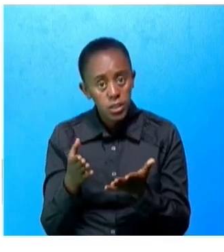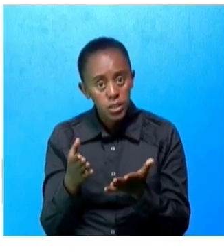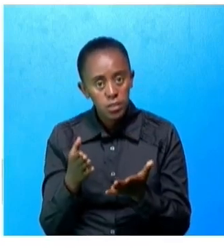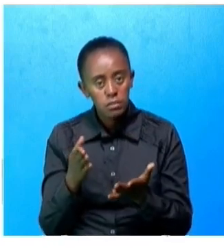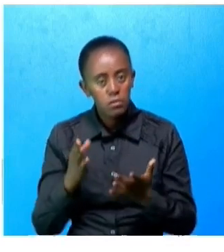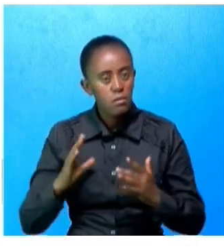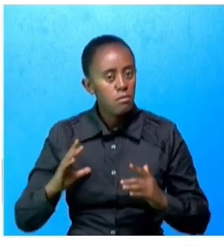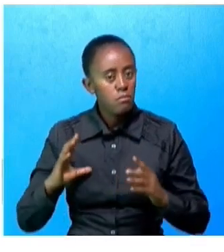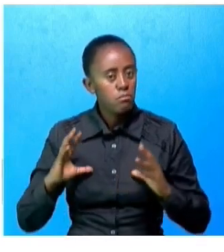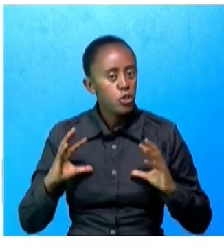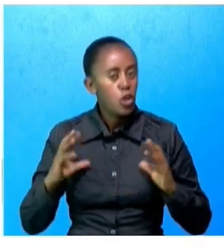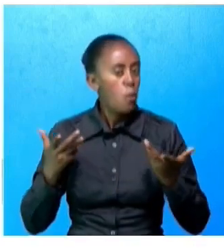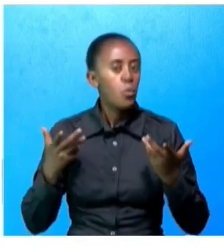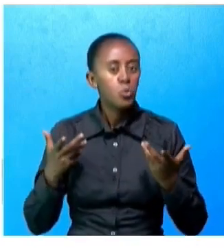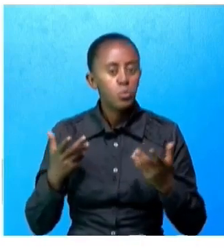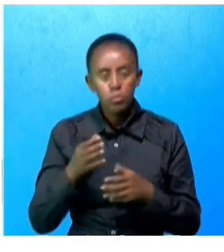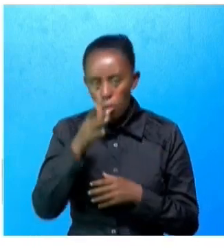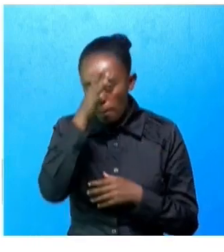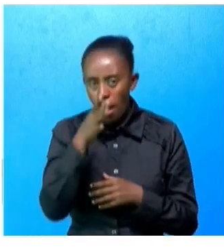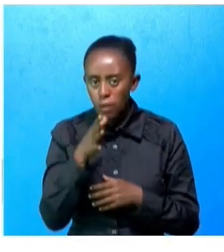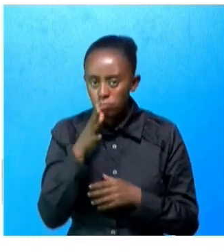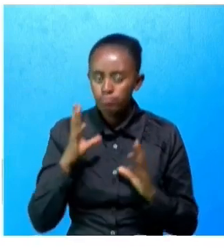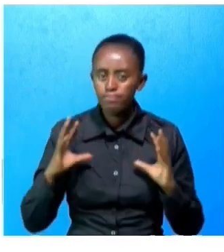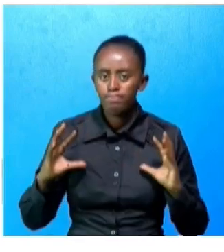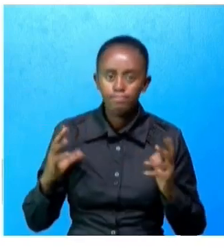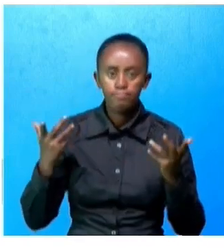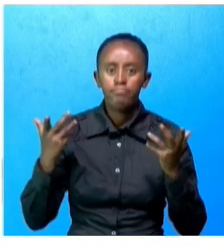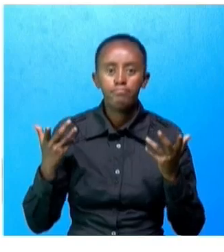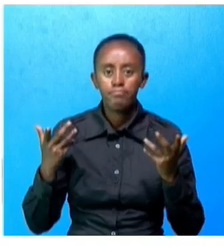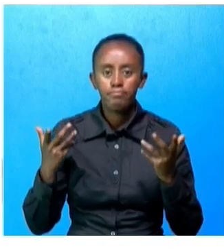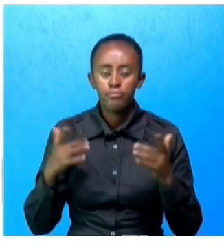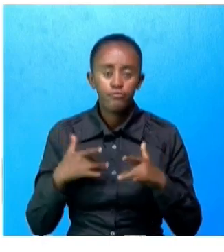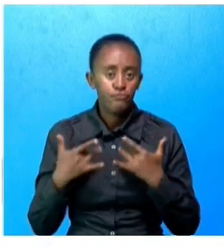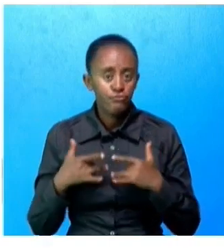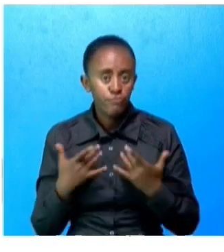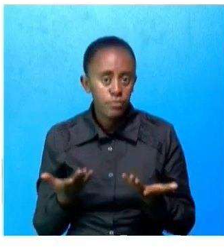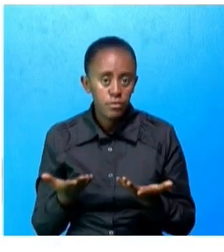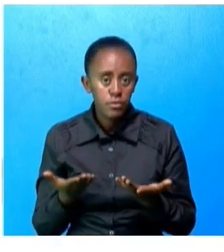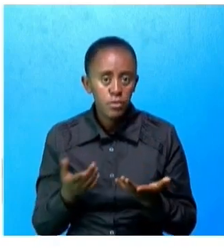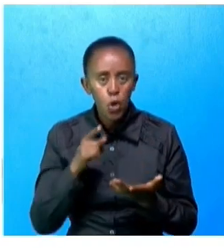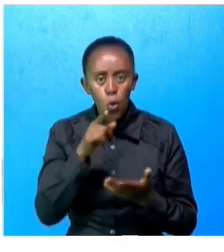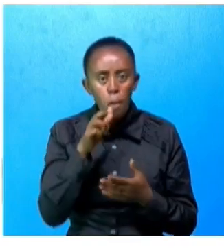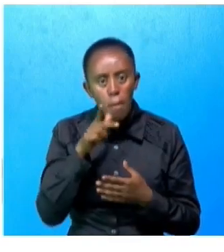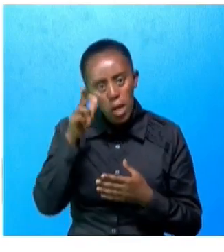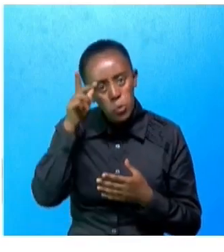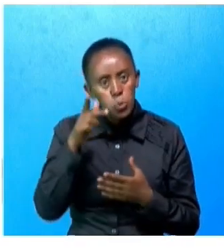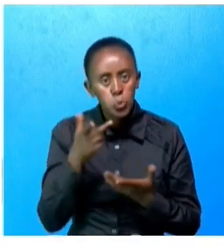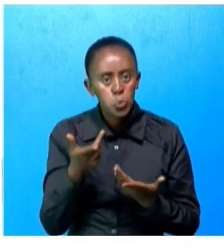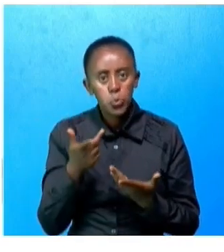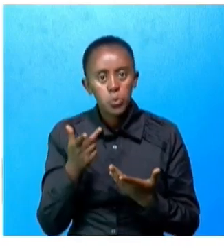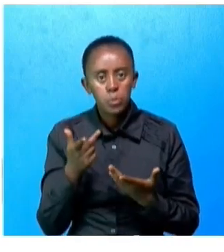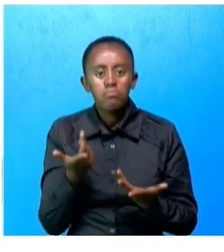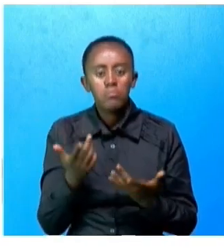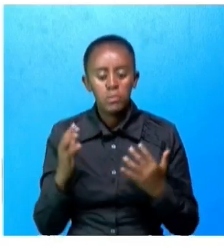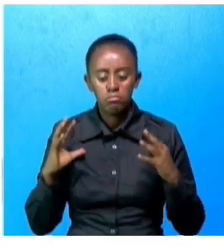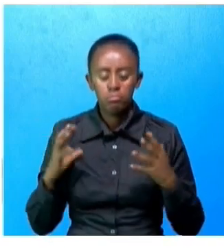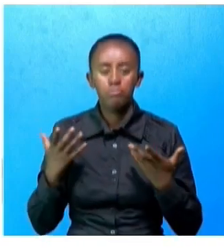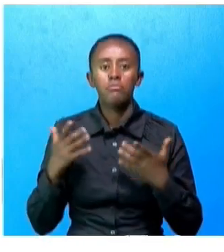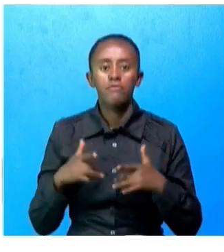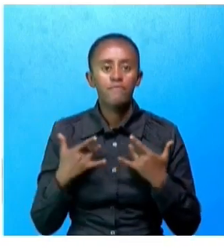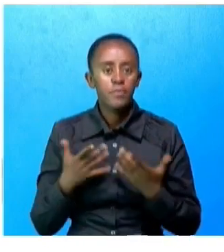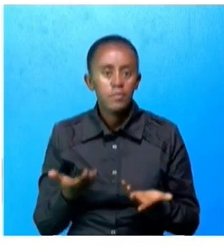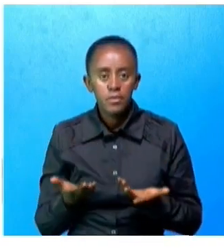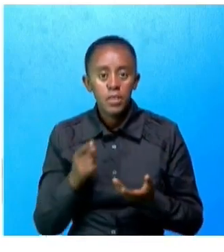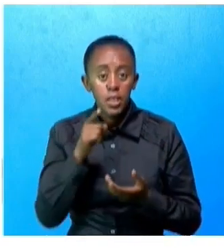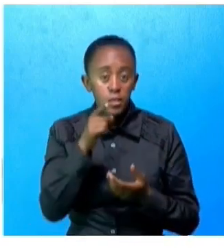disappointed. Your parents feel disappointed. Your brother or sister feel disappointed. If you didn't do